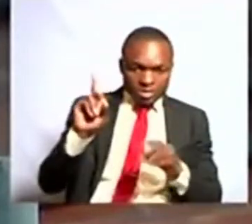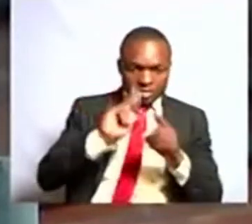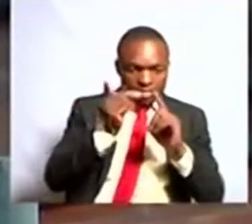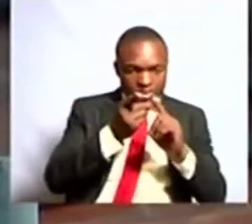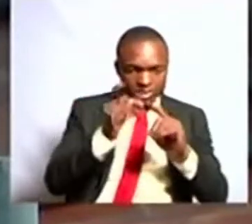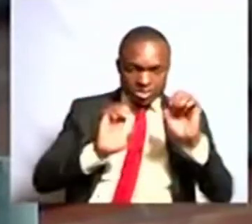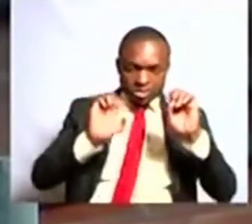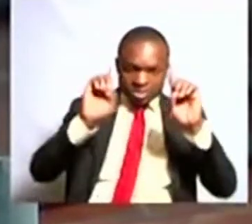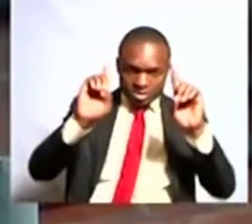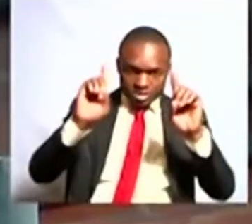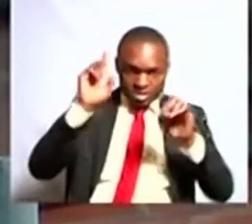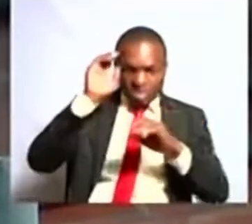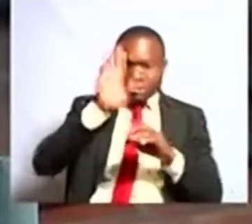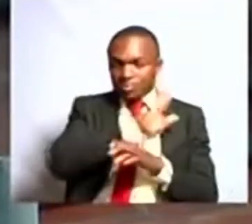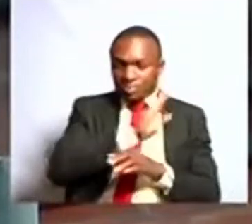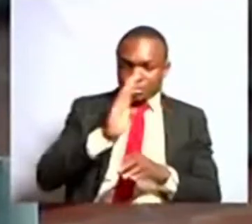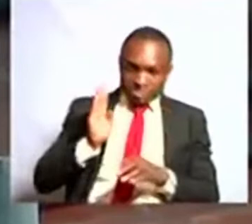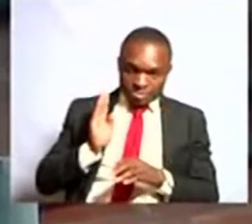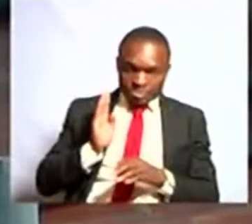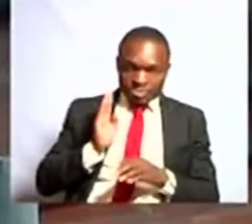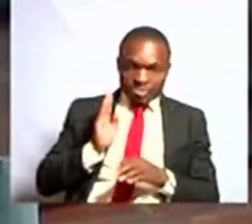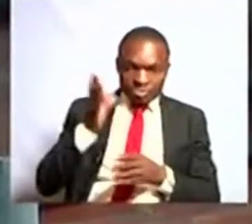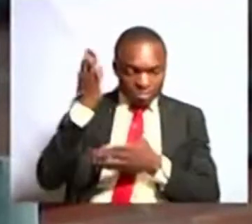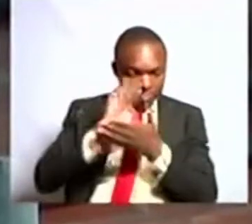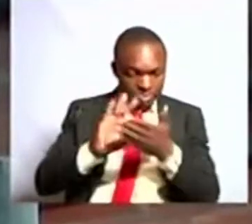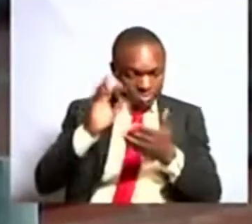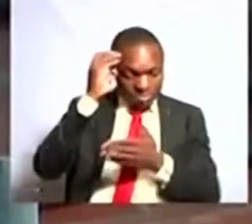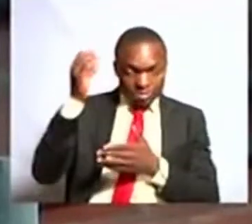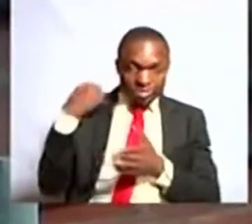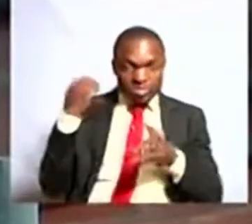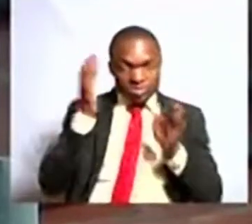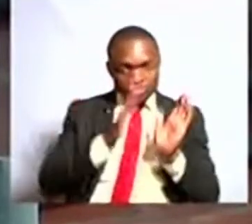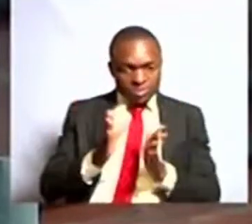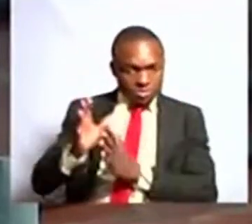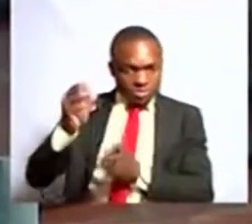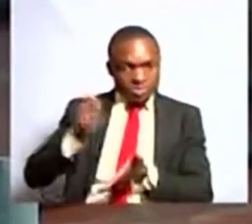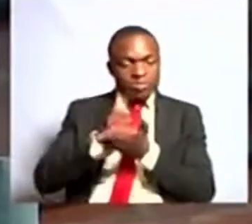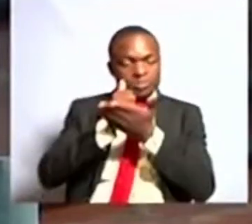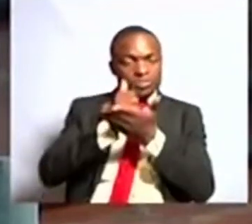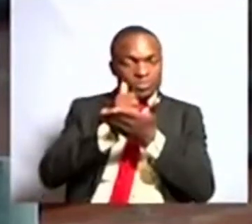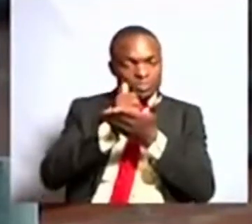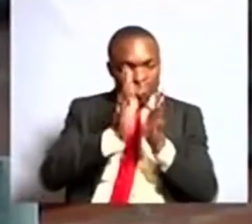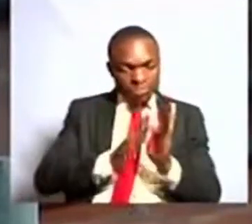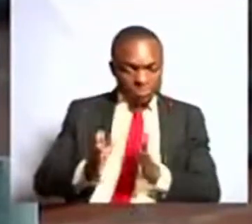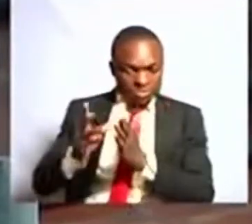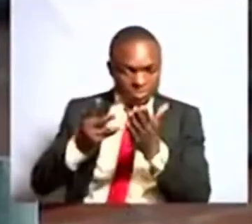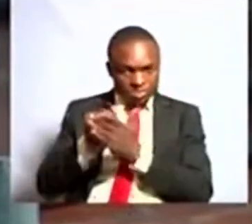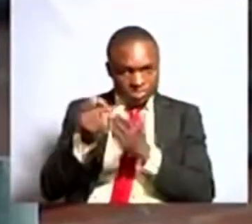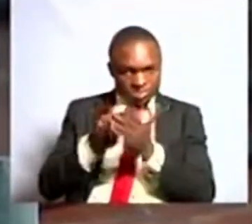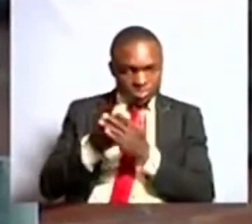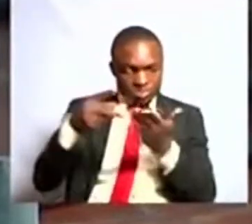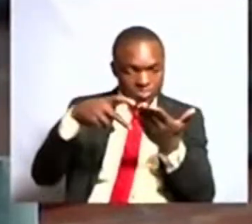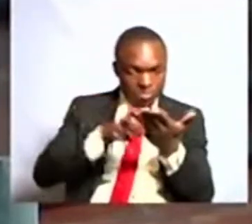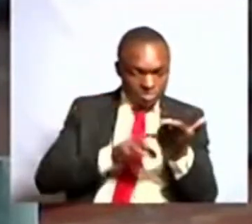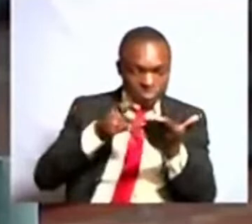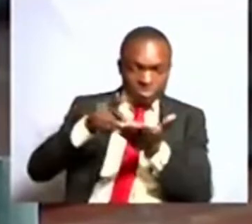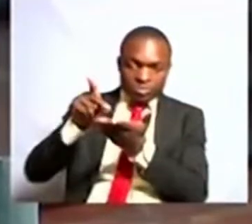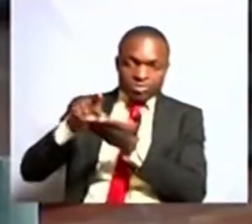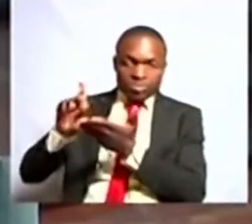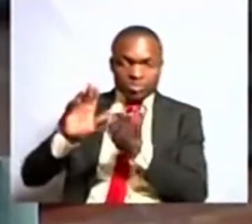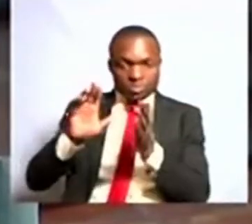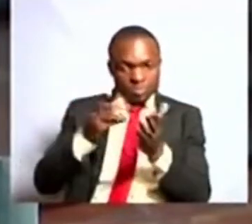Secretary's office, who helps out in preparing the financial statement, the payment vouchers and the cash